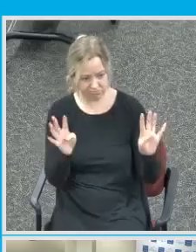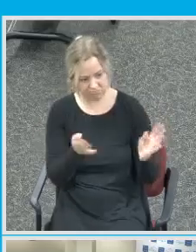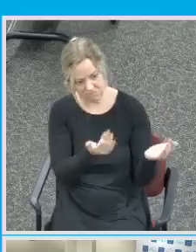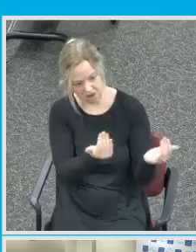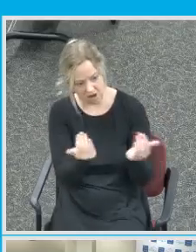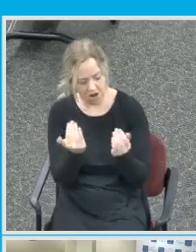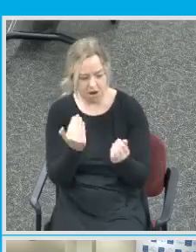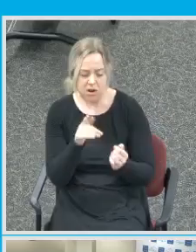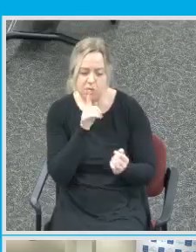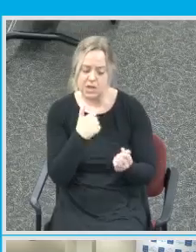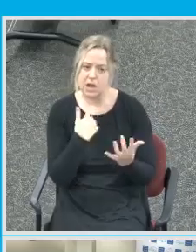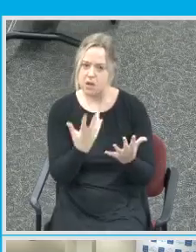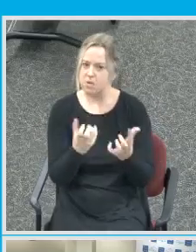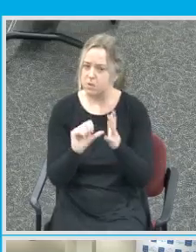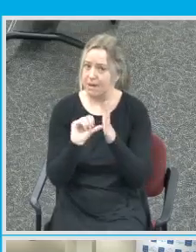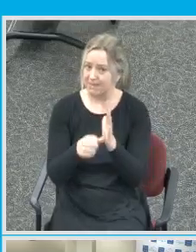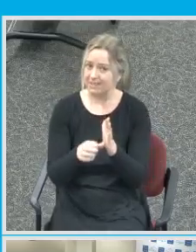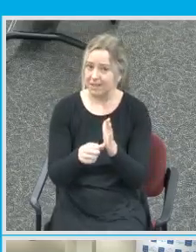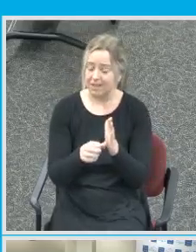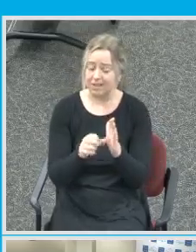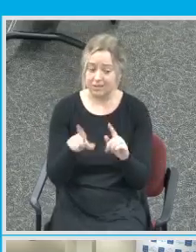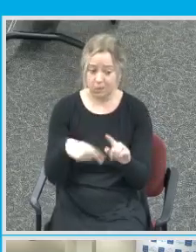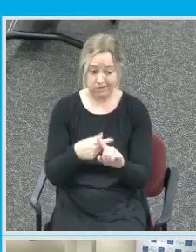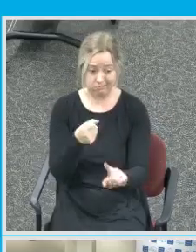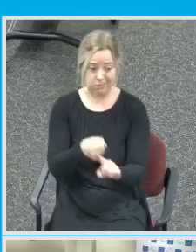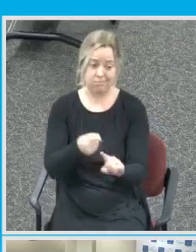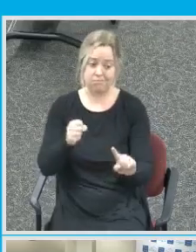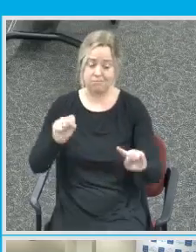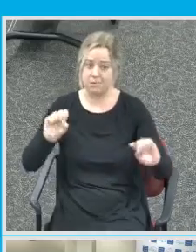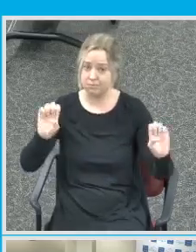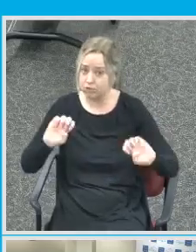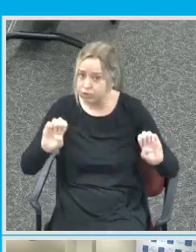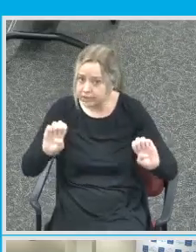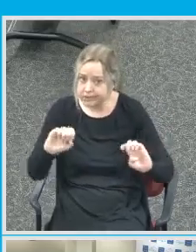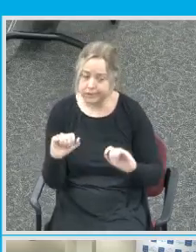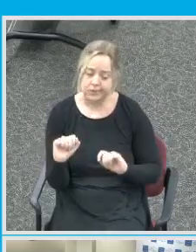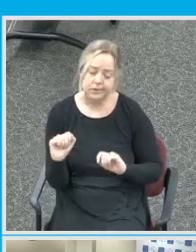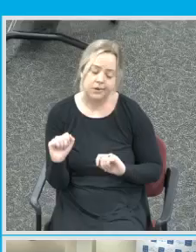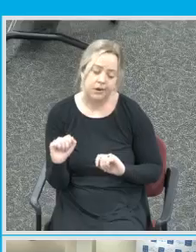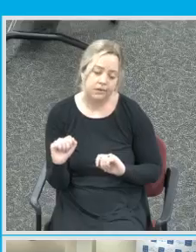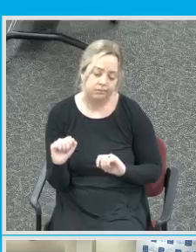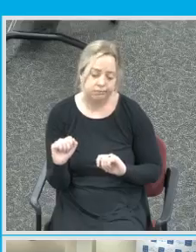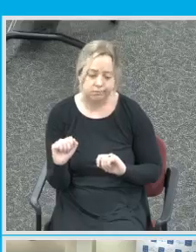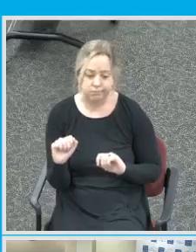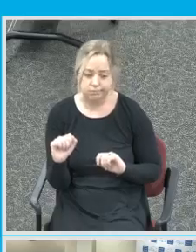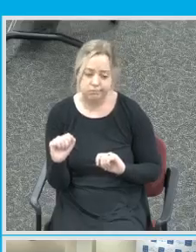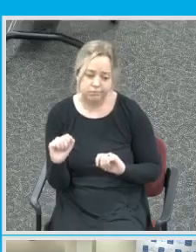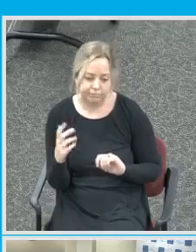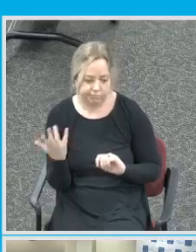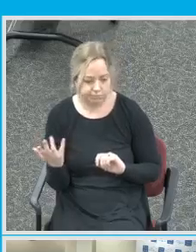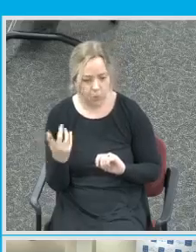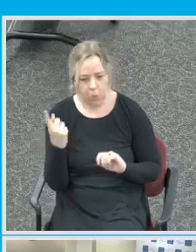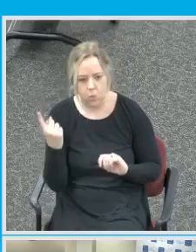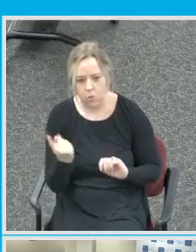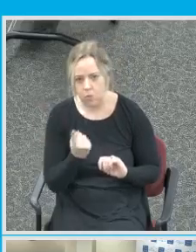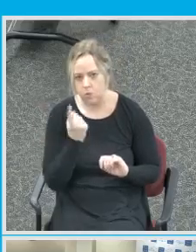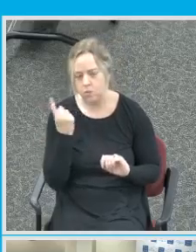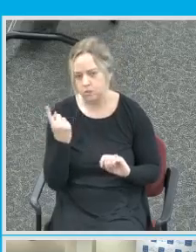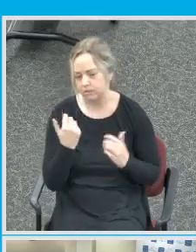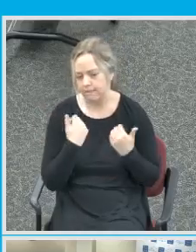to emphasize that when there are emergencies, you know, there are always